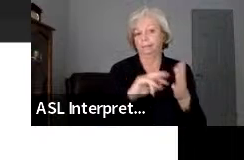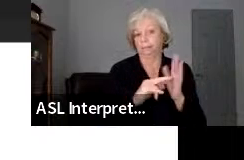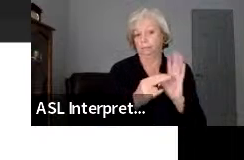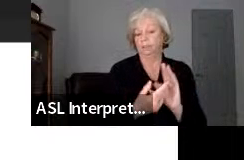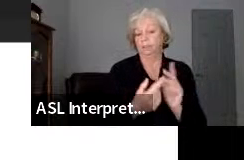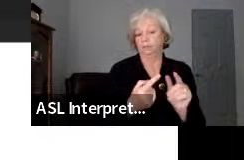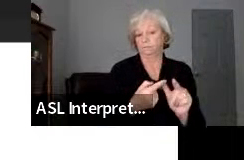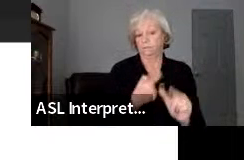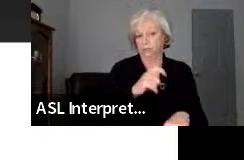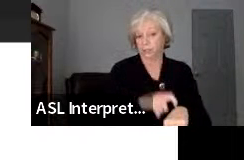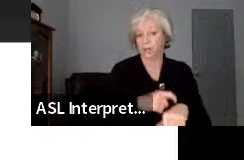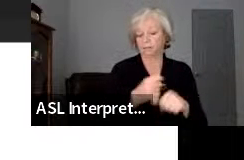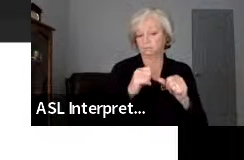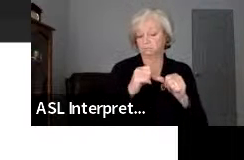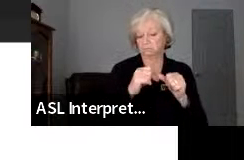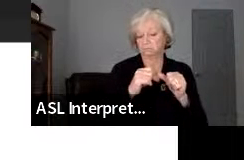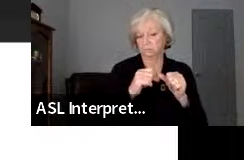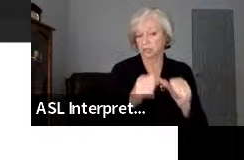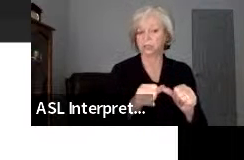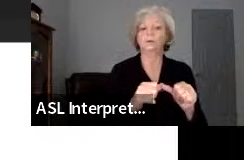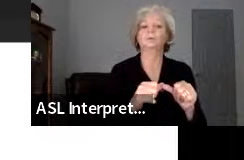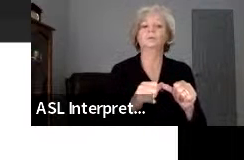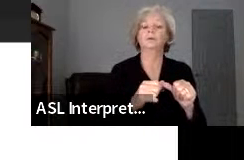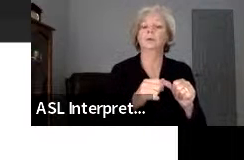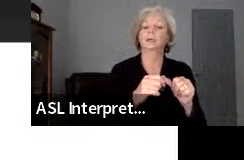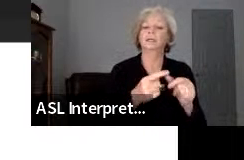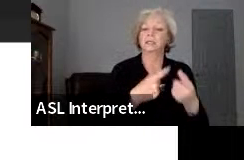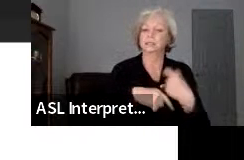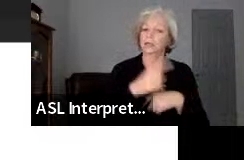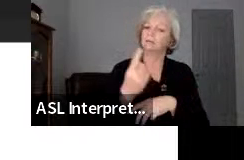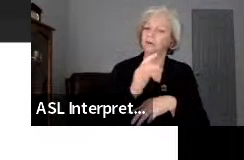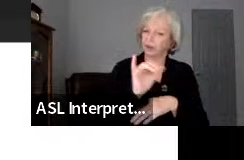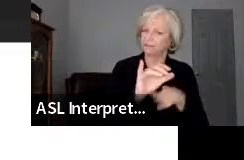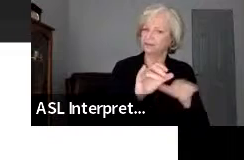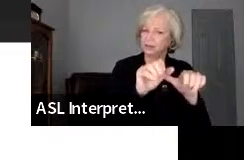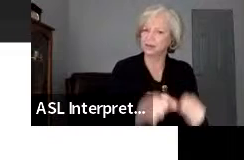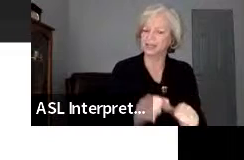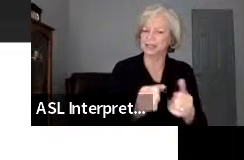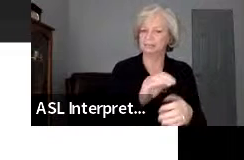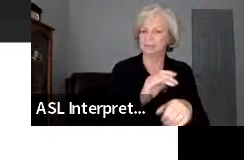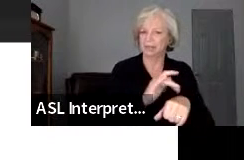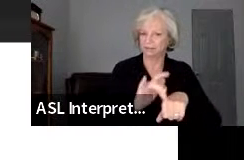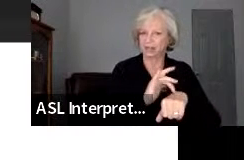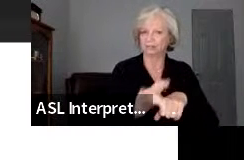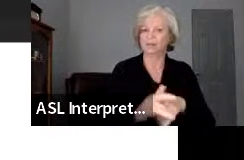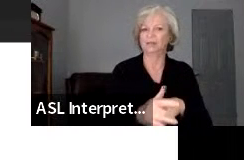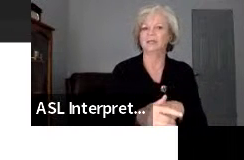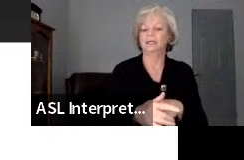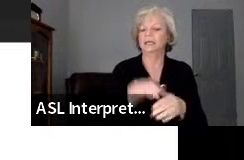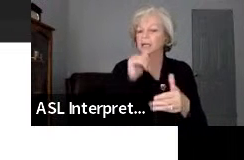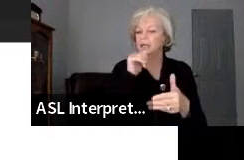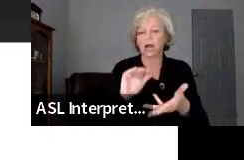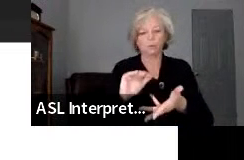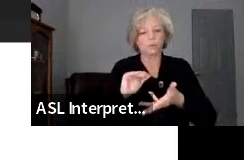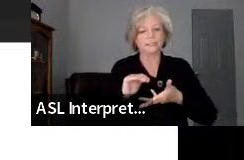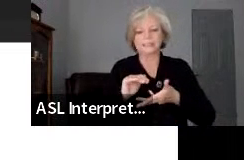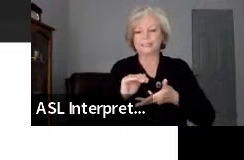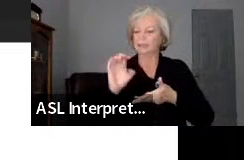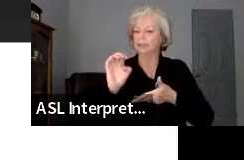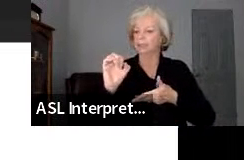And the patient never had to leave their home, and they didn't get transport or an emergency room bill. That's